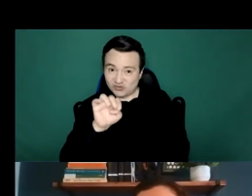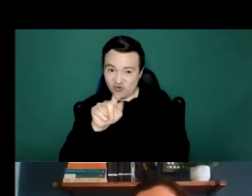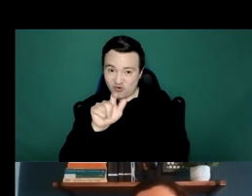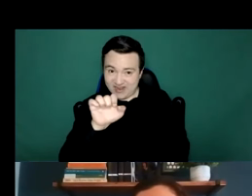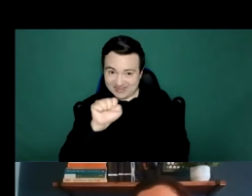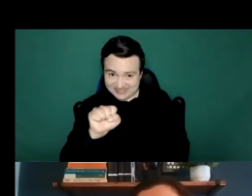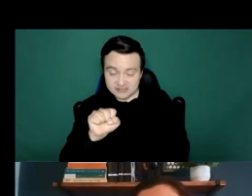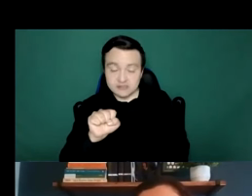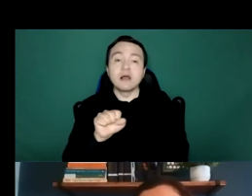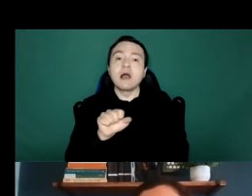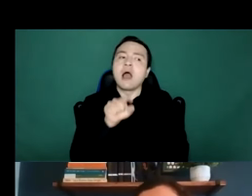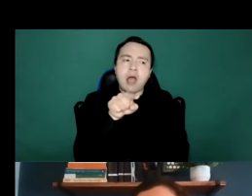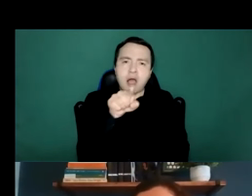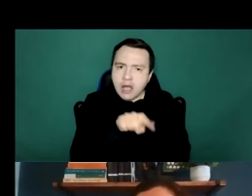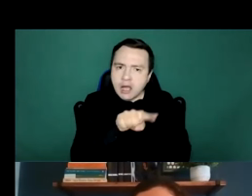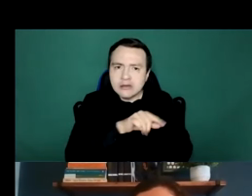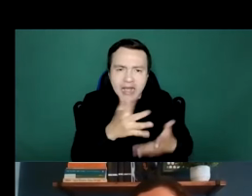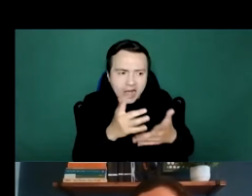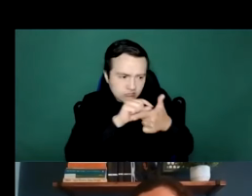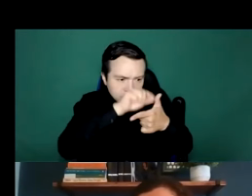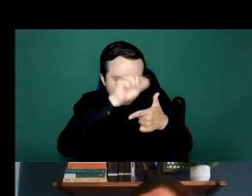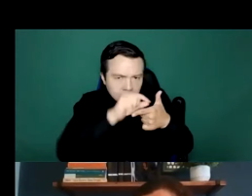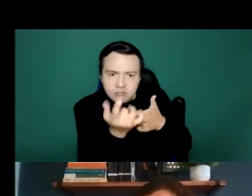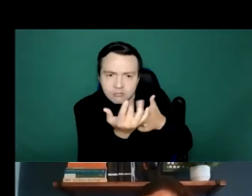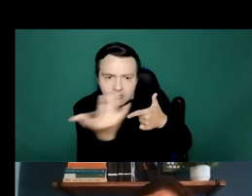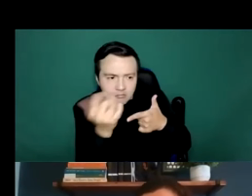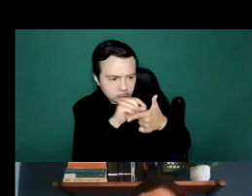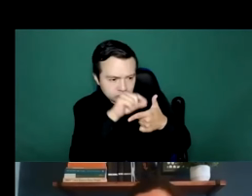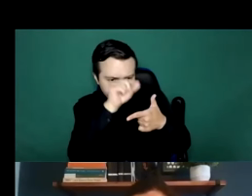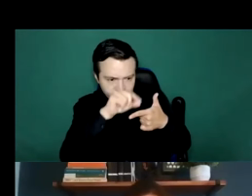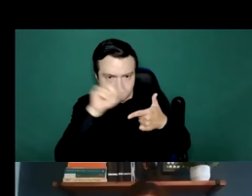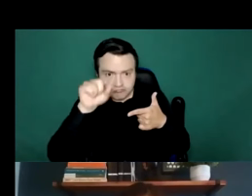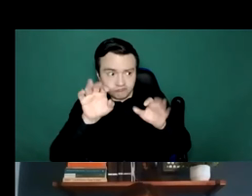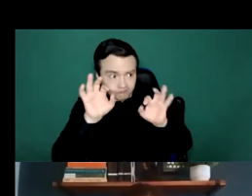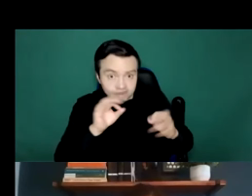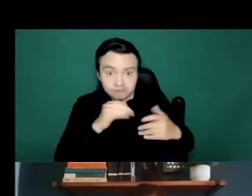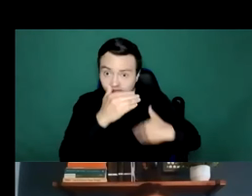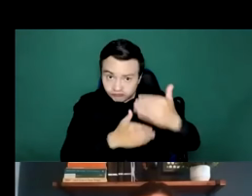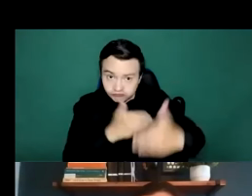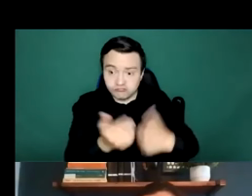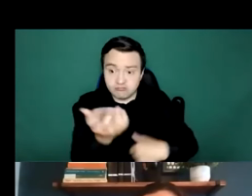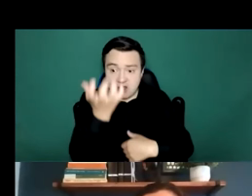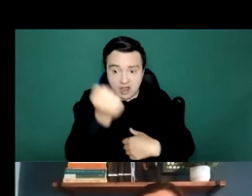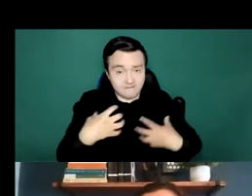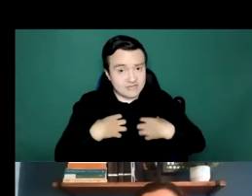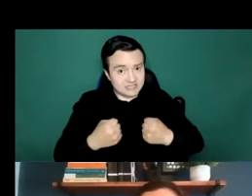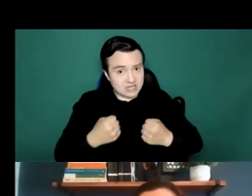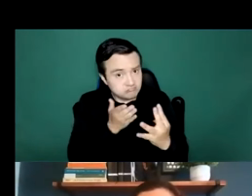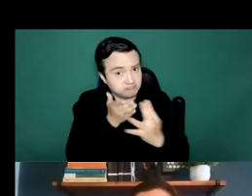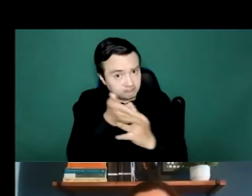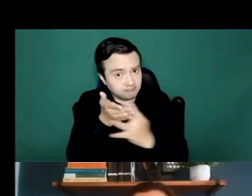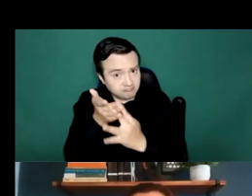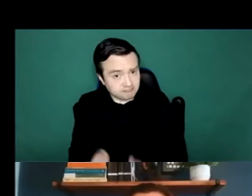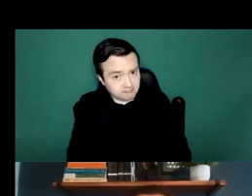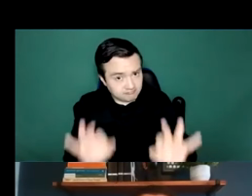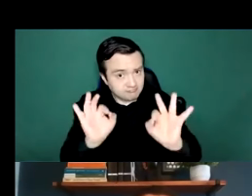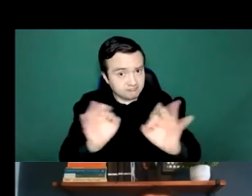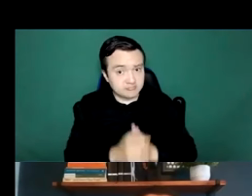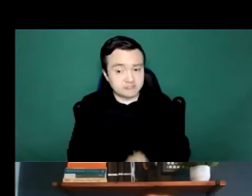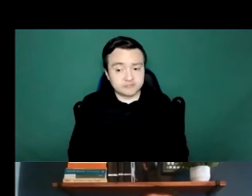includes monitoring metrics that explain continuity in the access to services,